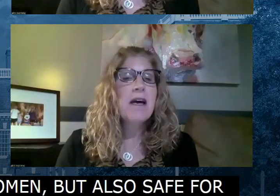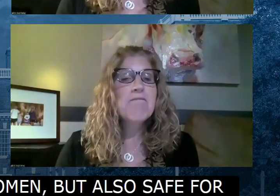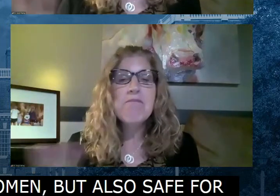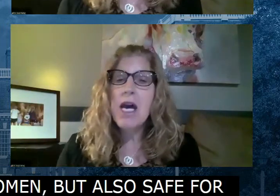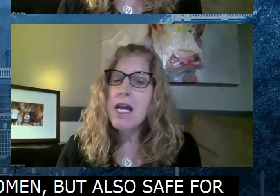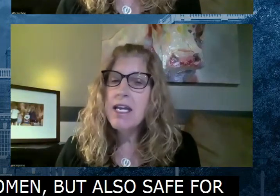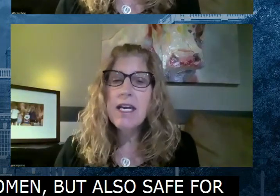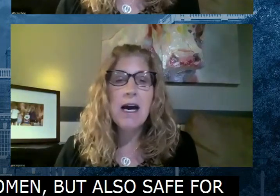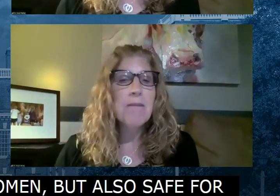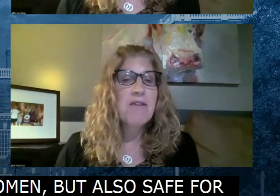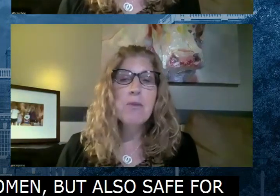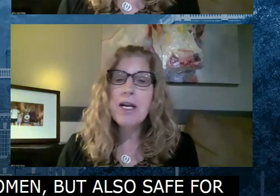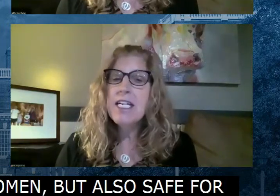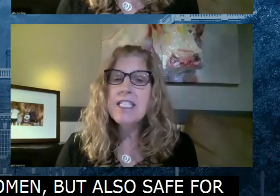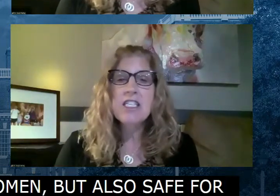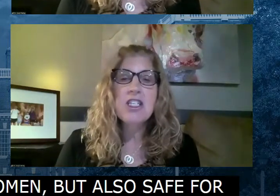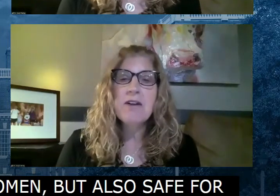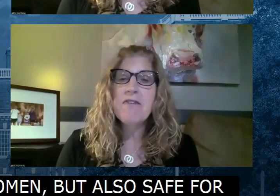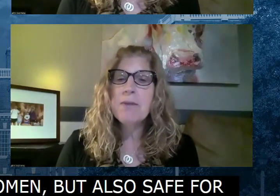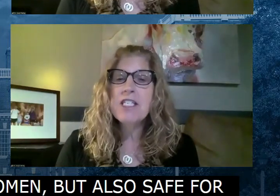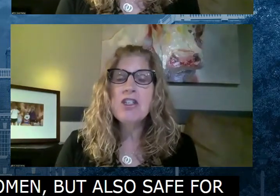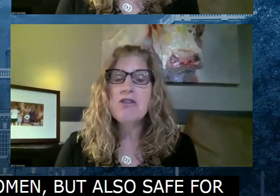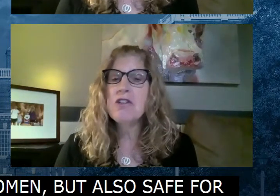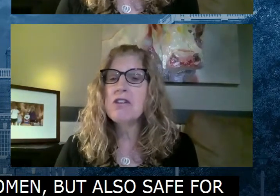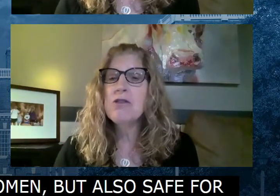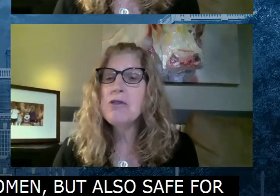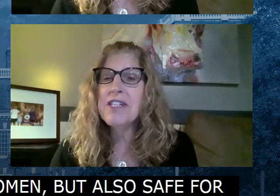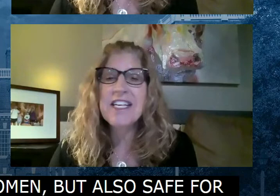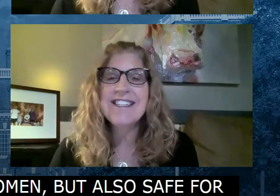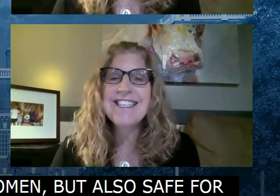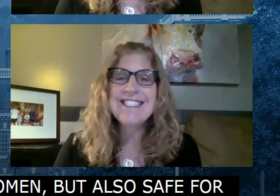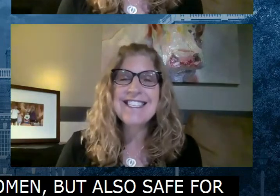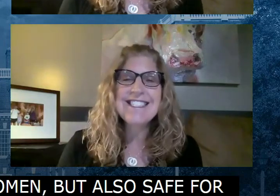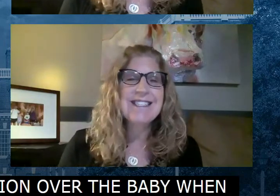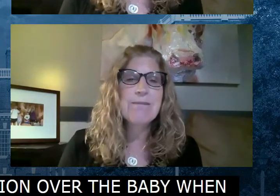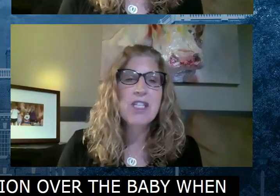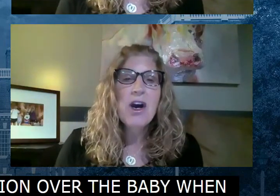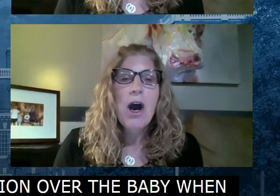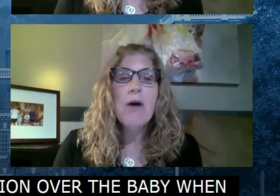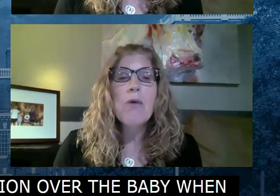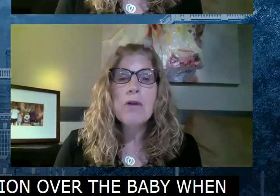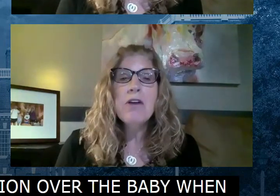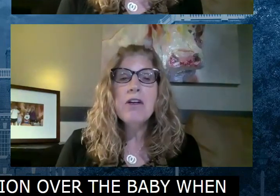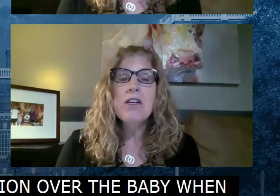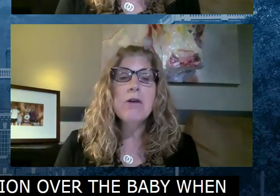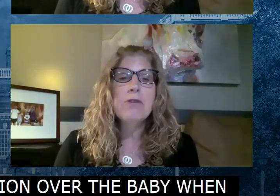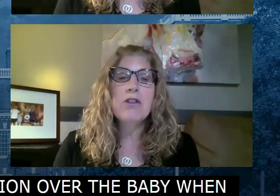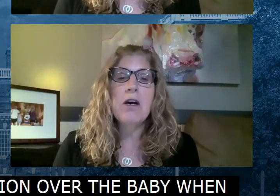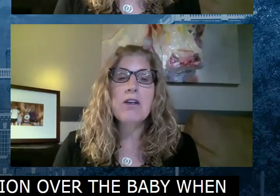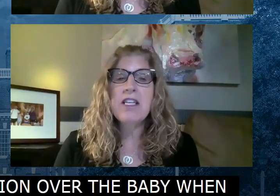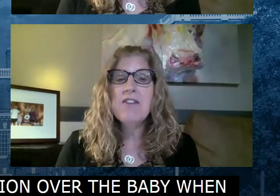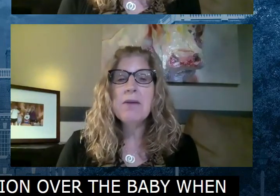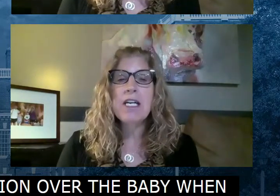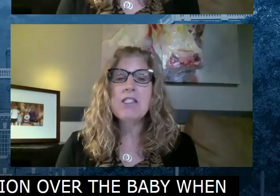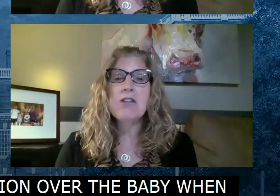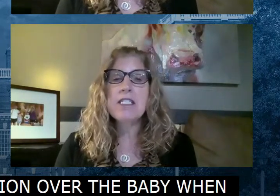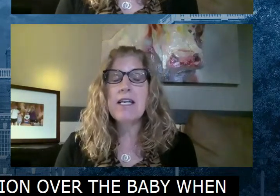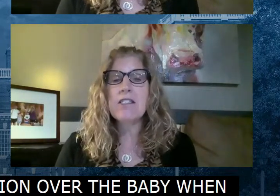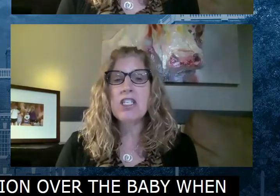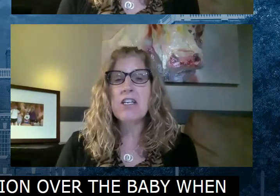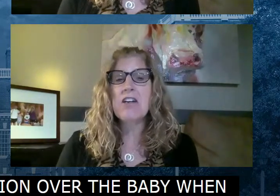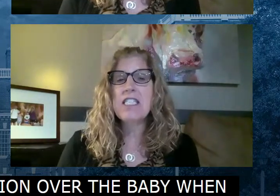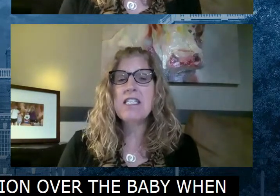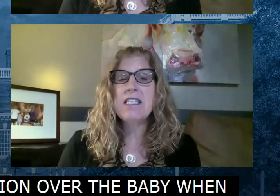have if you want any additional information, you can Google any of these systems, or you can go to our safety and